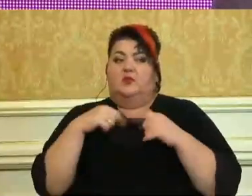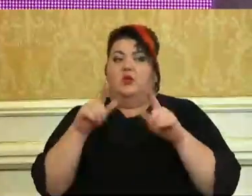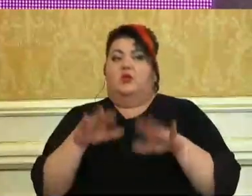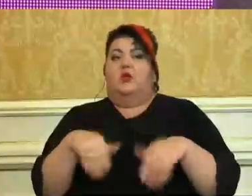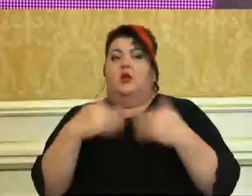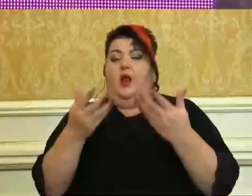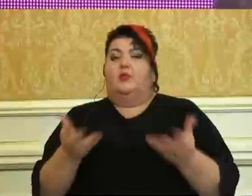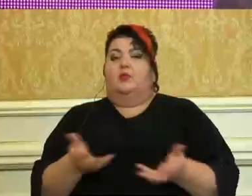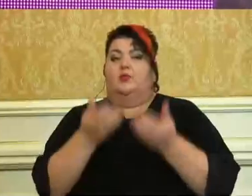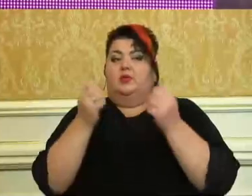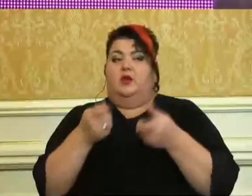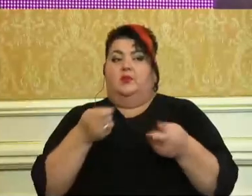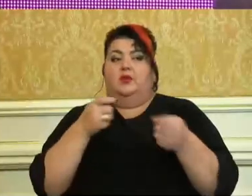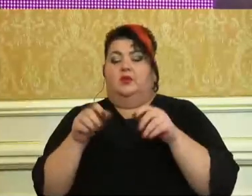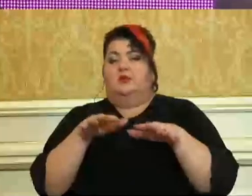his idea. We